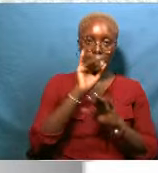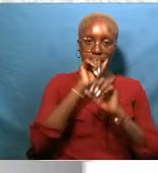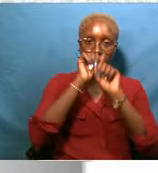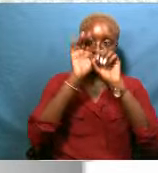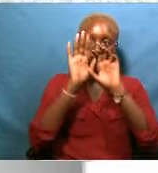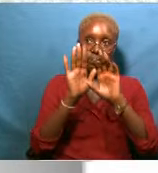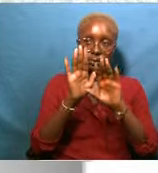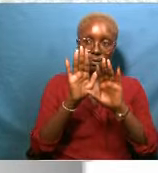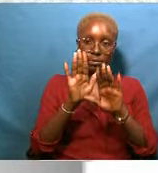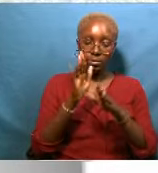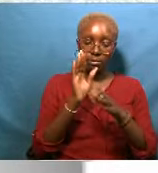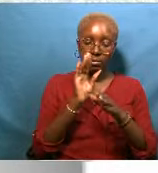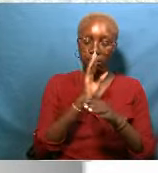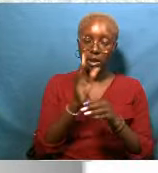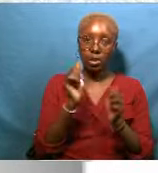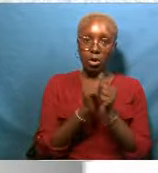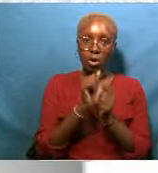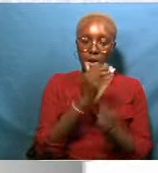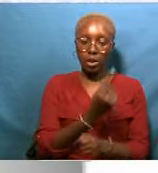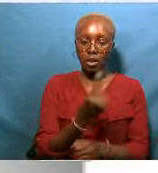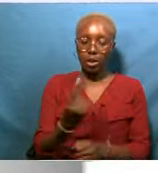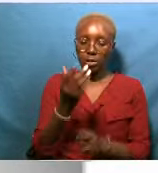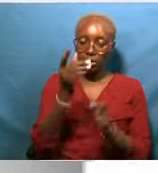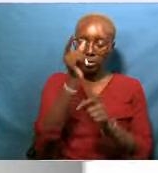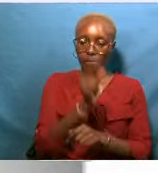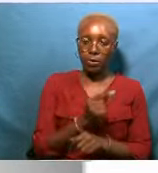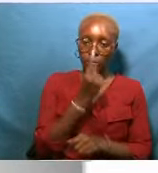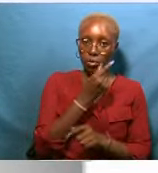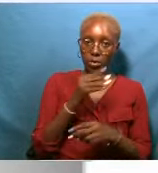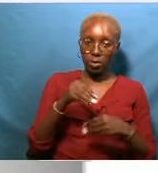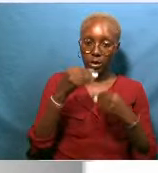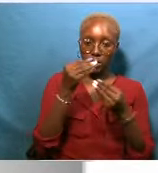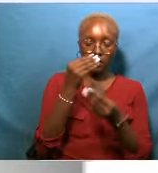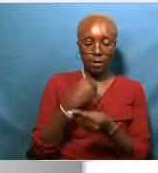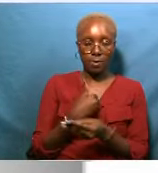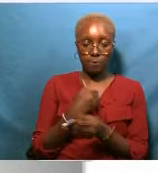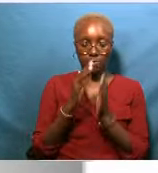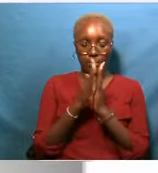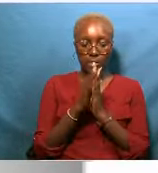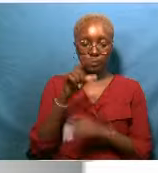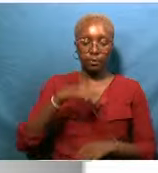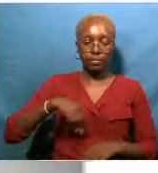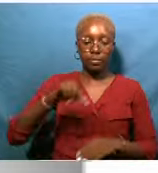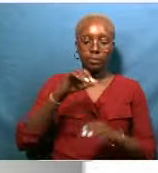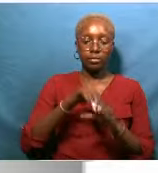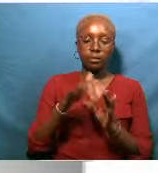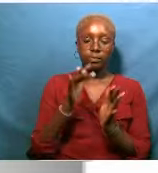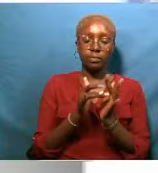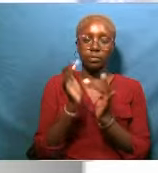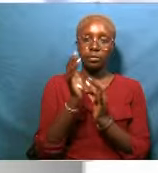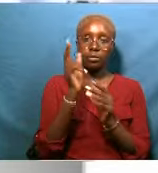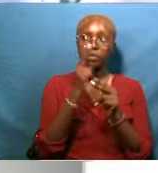has given for this purpose. This is our prayer through Jesus Christ, our Lord and our Savior. Amen.